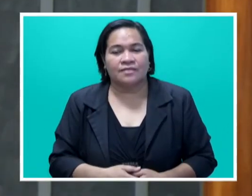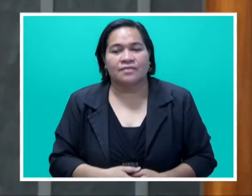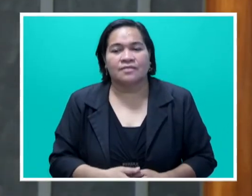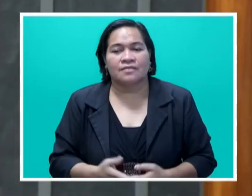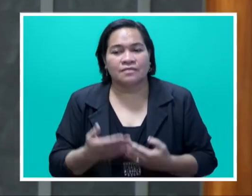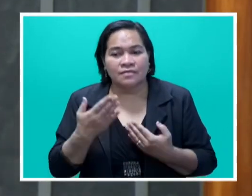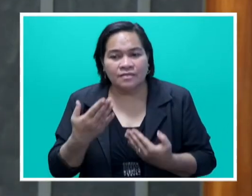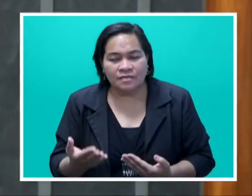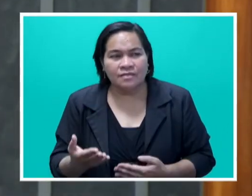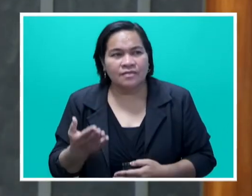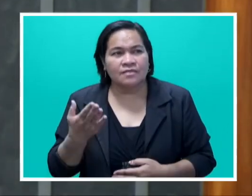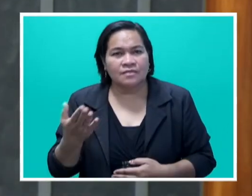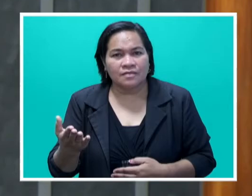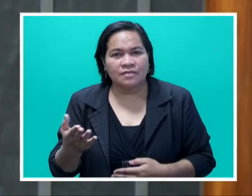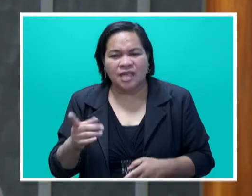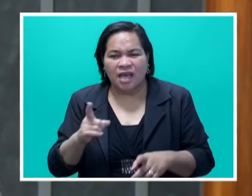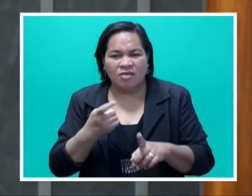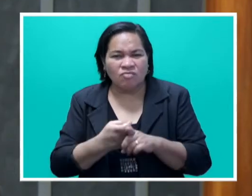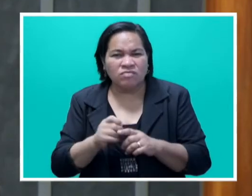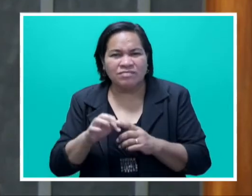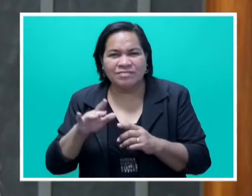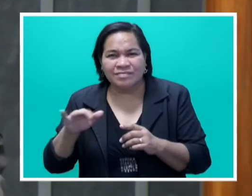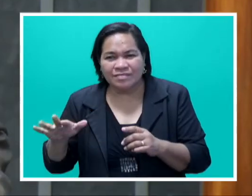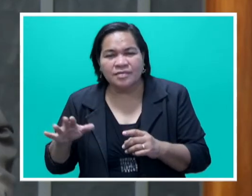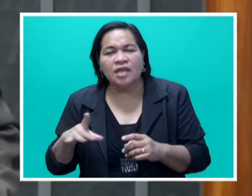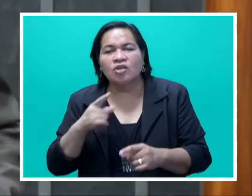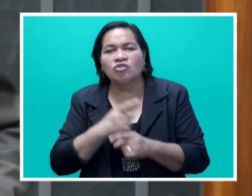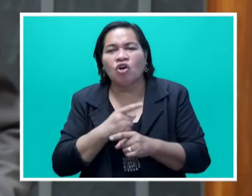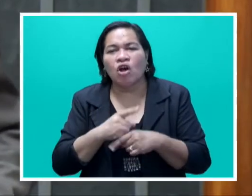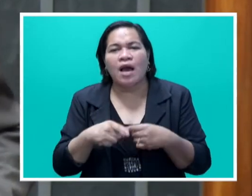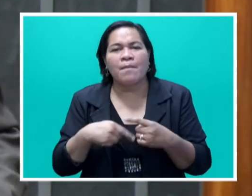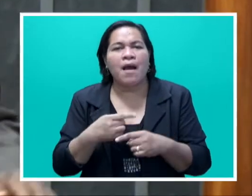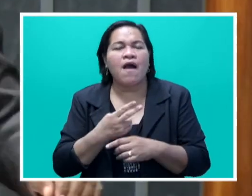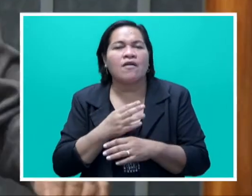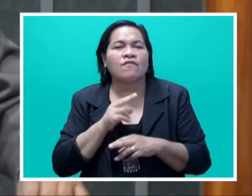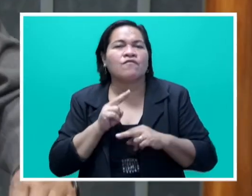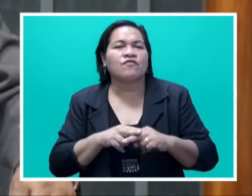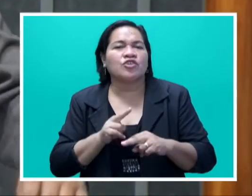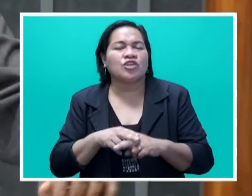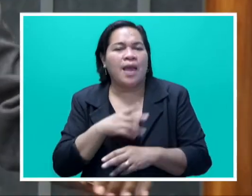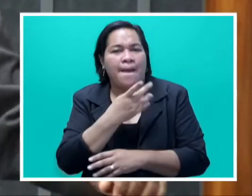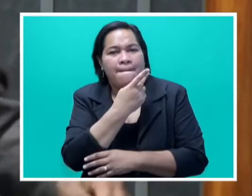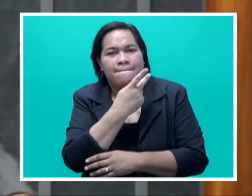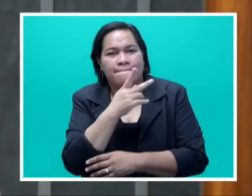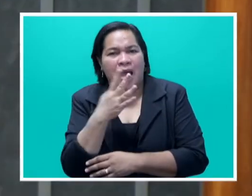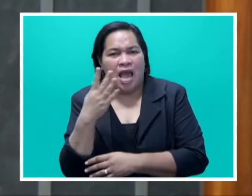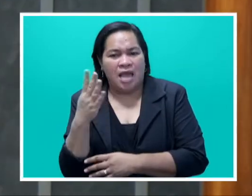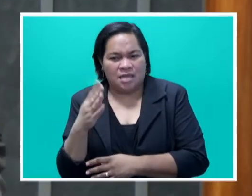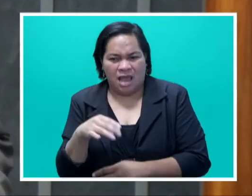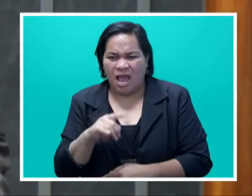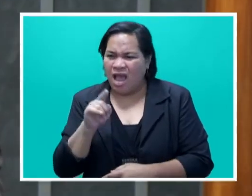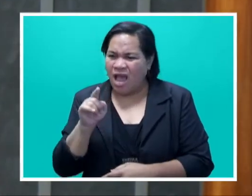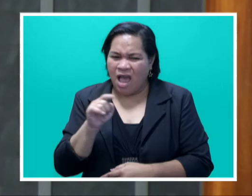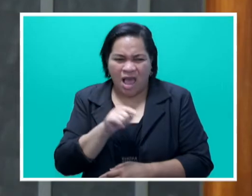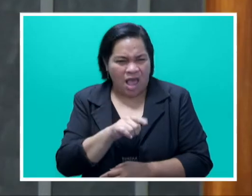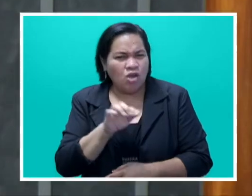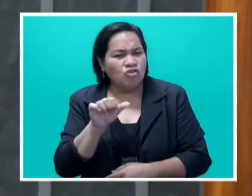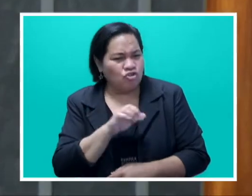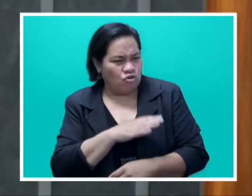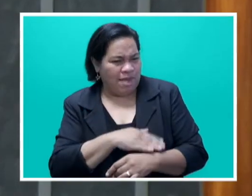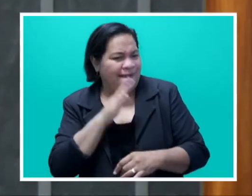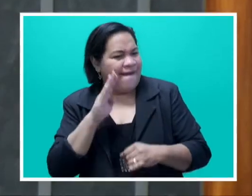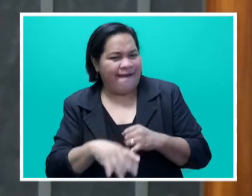Honorable Ulanaga mentioned about the Fiji pine. In fact, he should be the last person to talk about Fiji